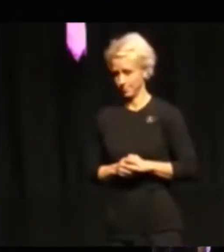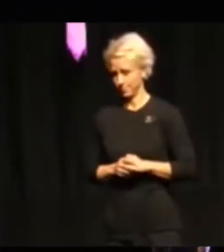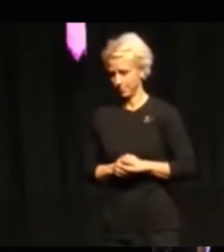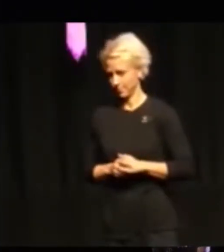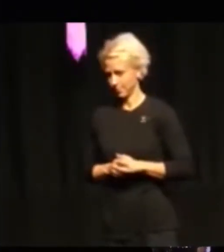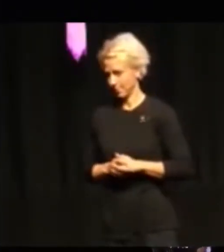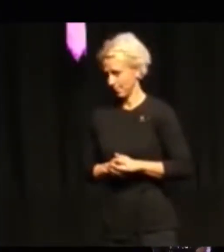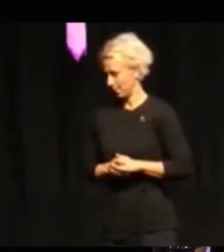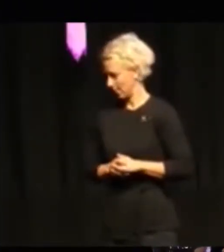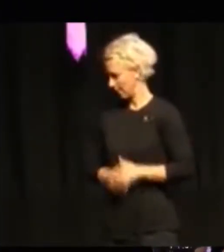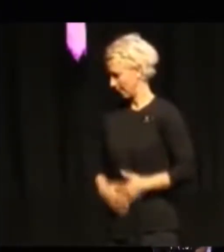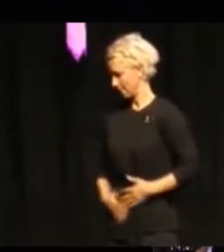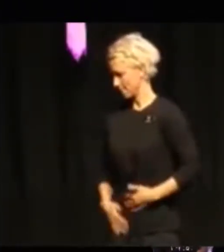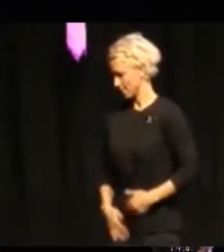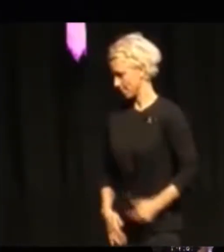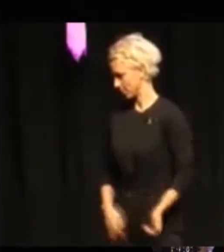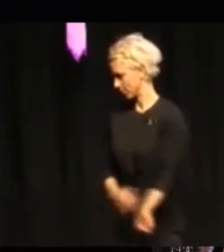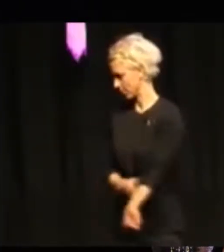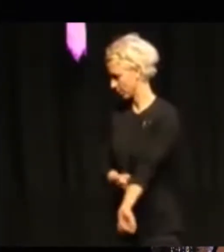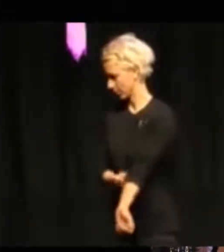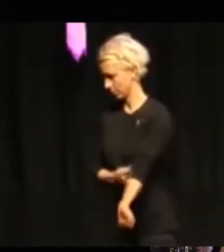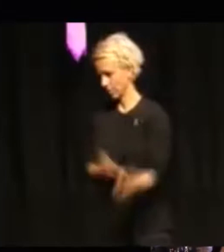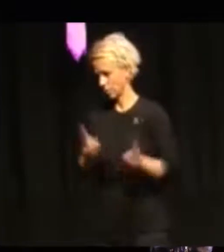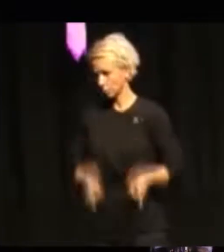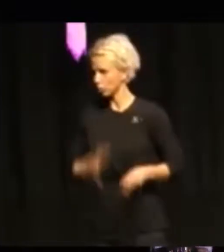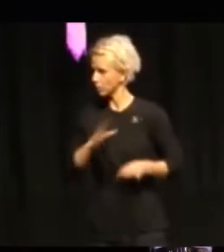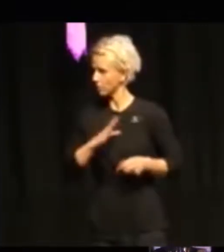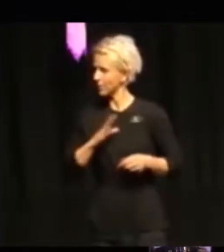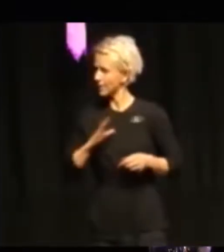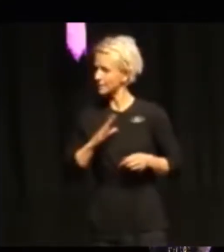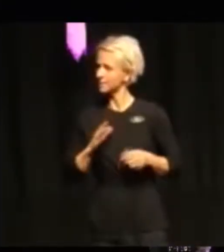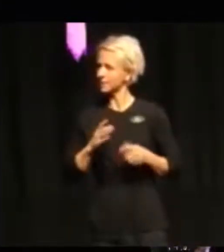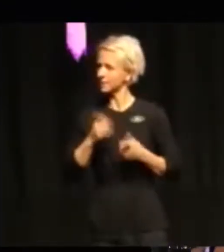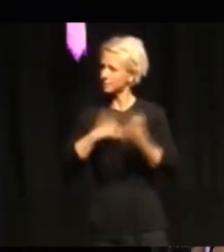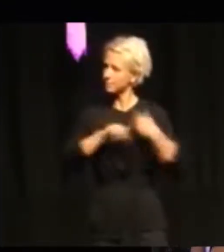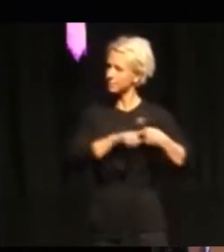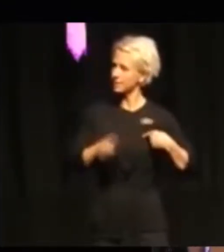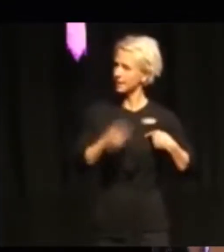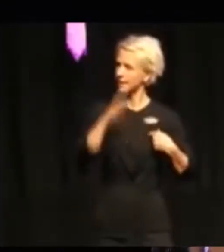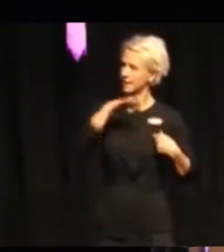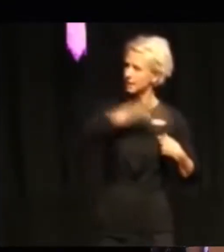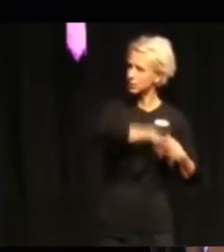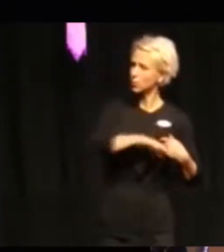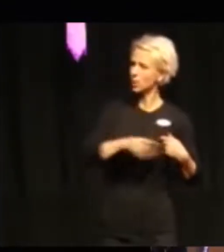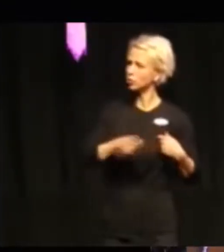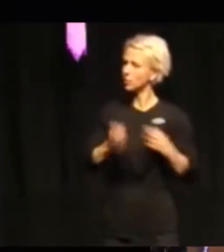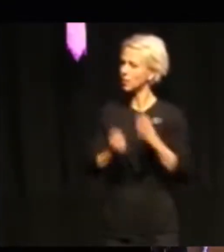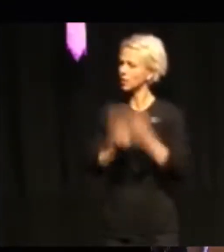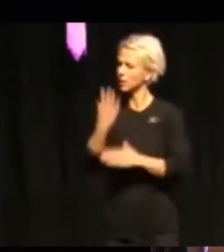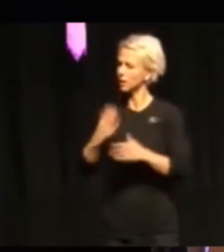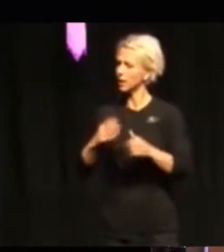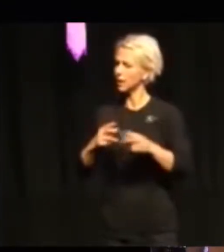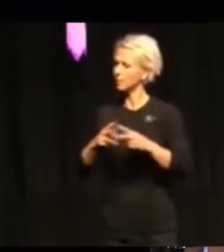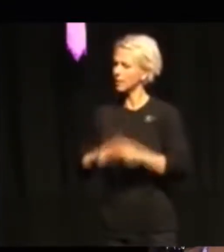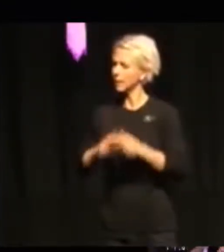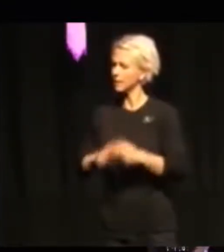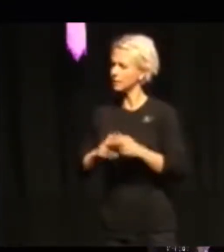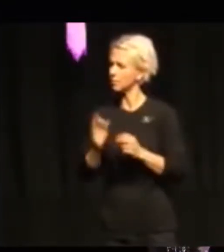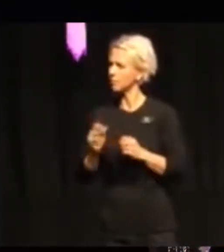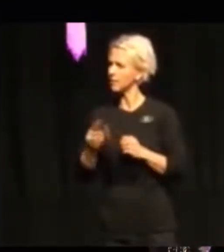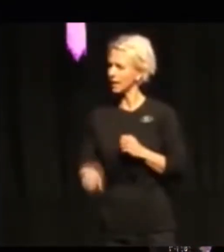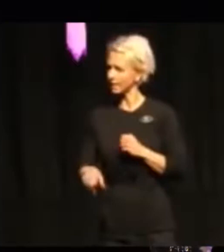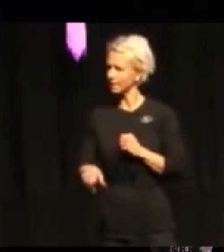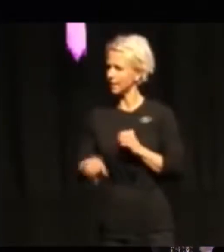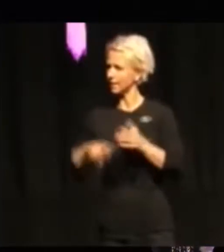They also, again, going back to the start of this, they created mechanisms within the UN system.